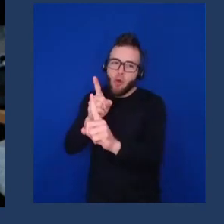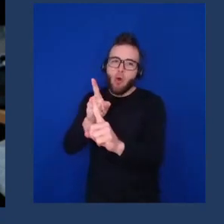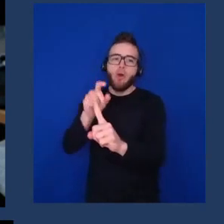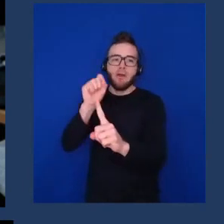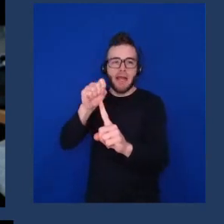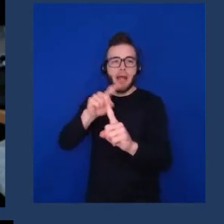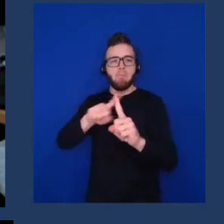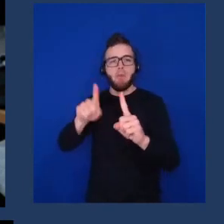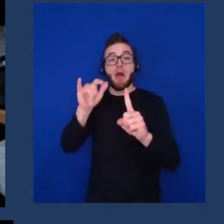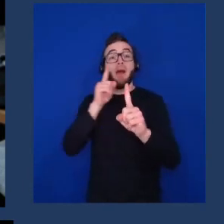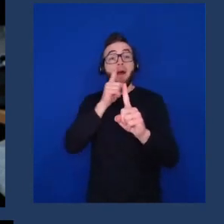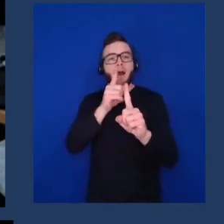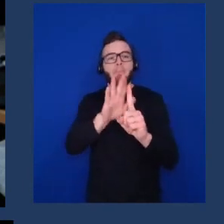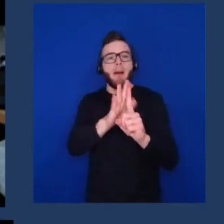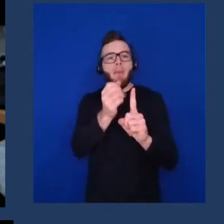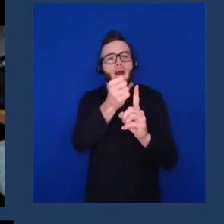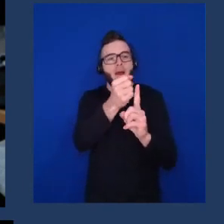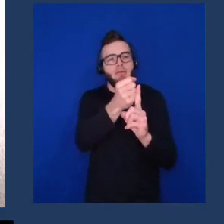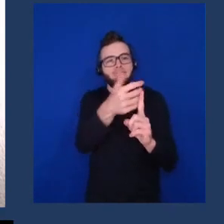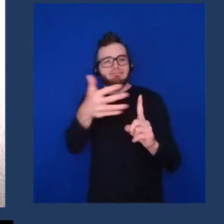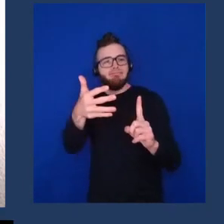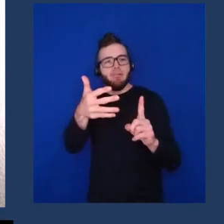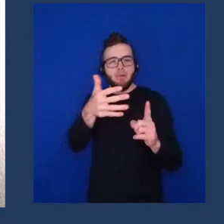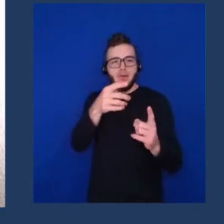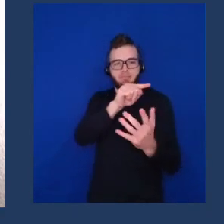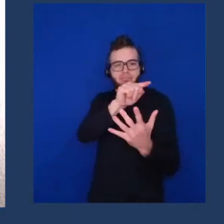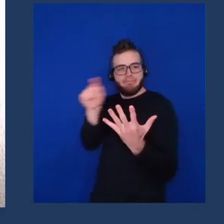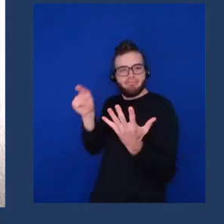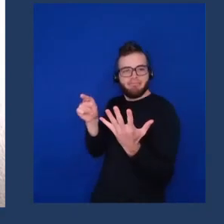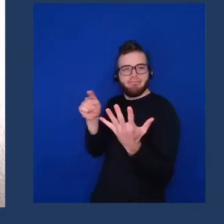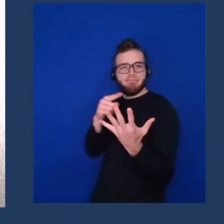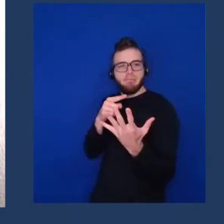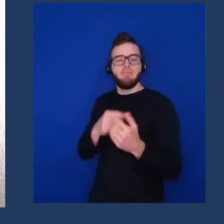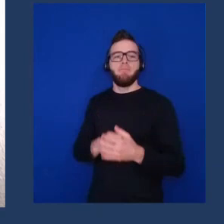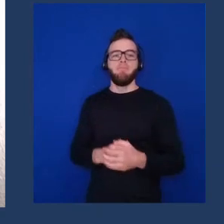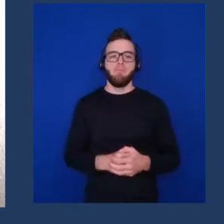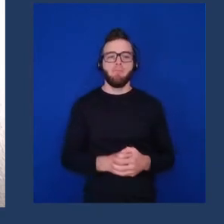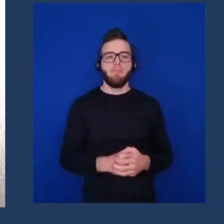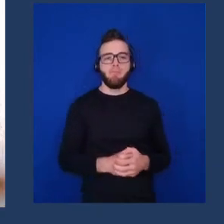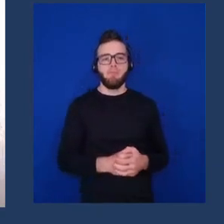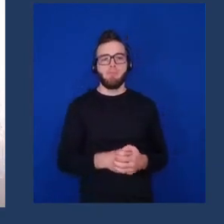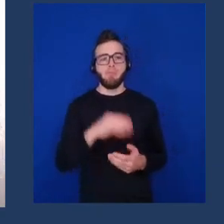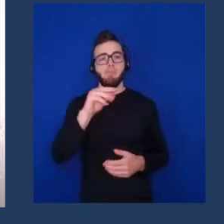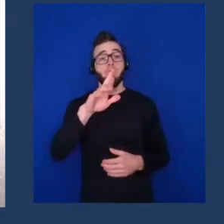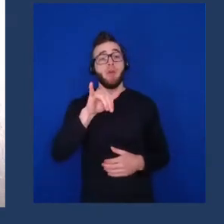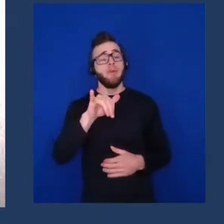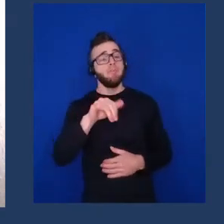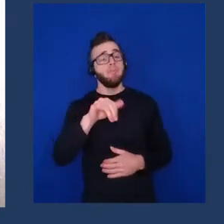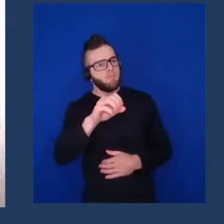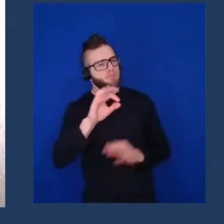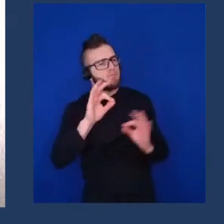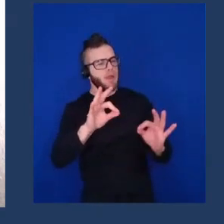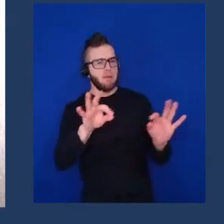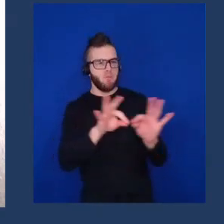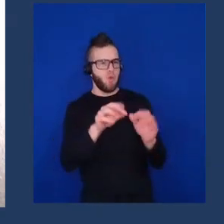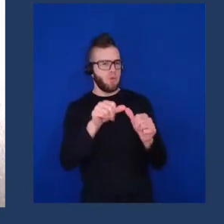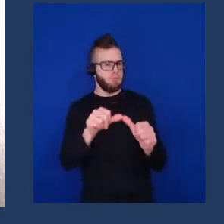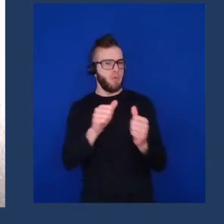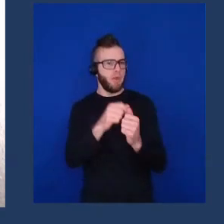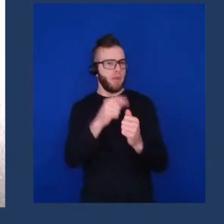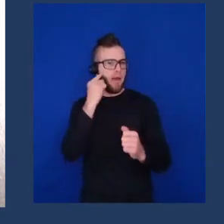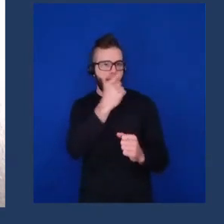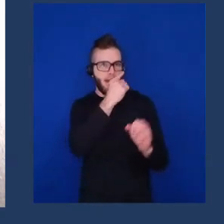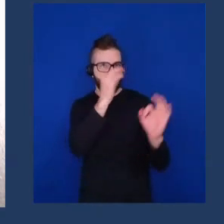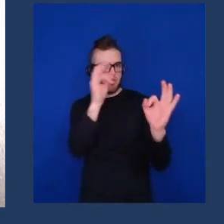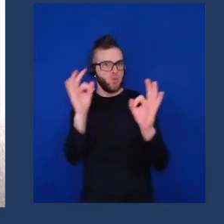set. All right, keeping with the eye tracking topic, the Rgb eye tracking research